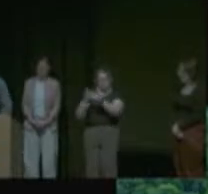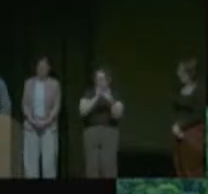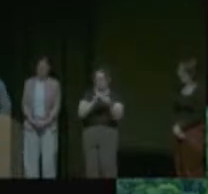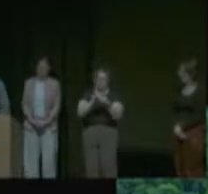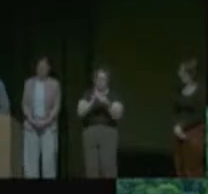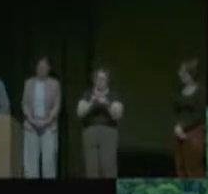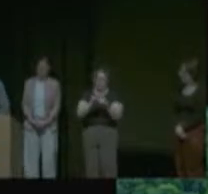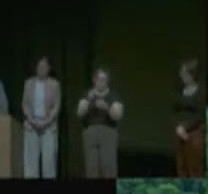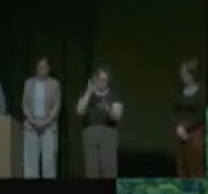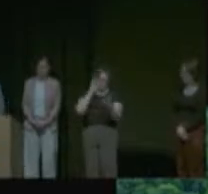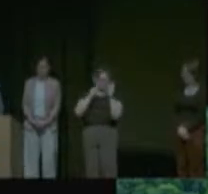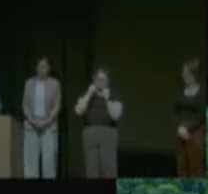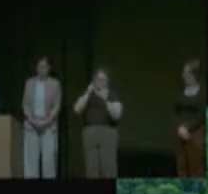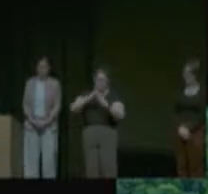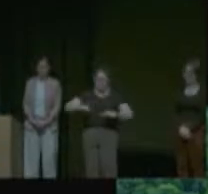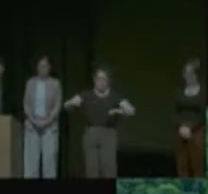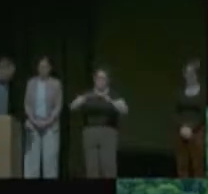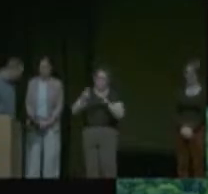do all over the country.